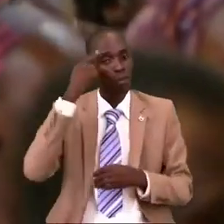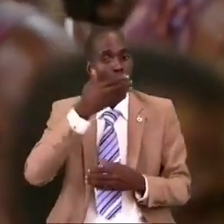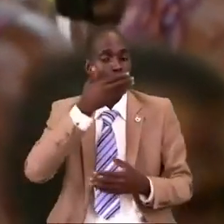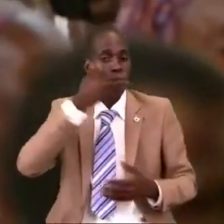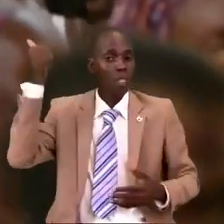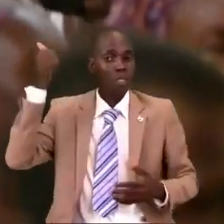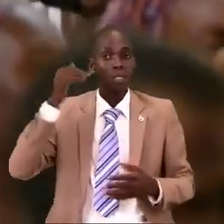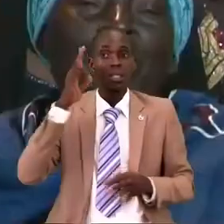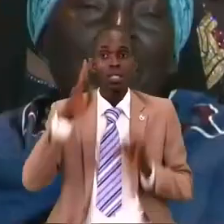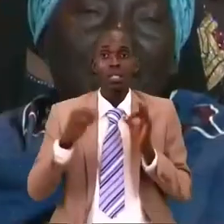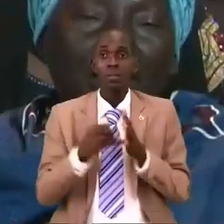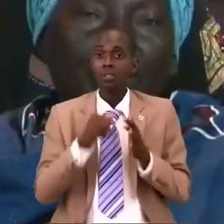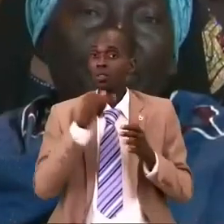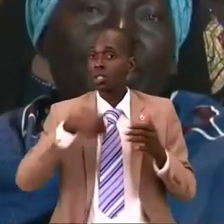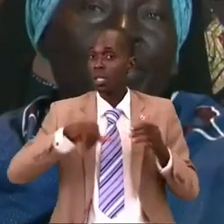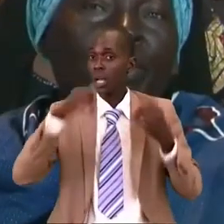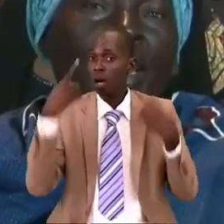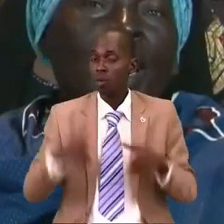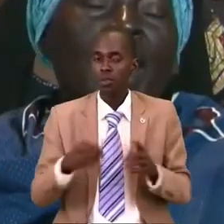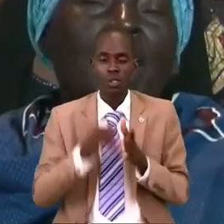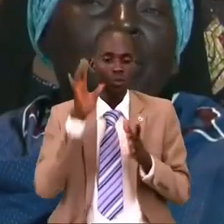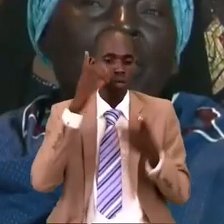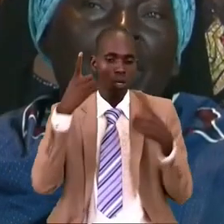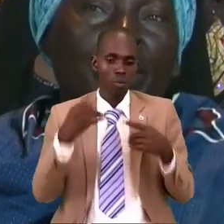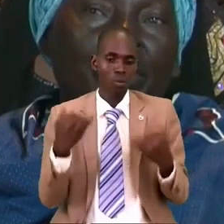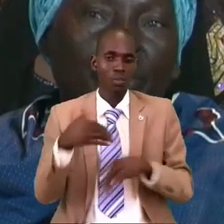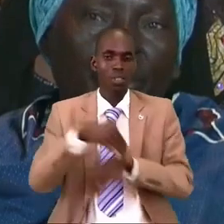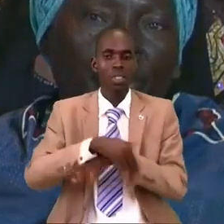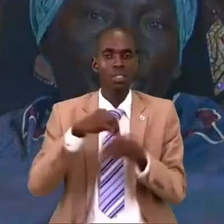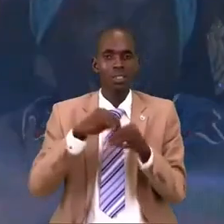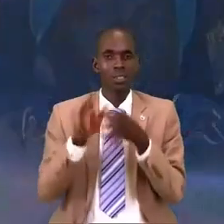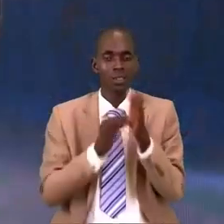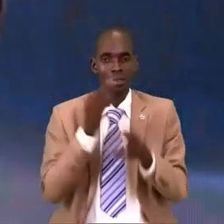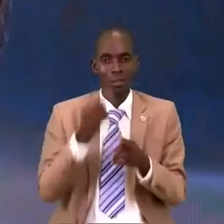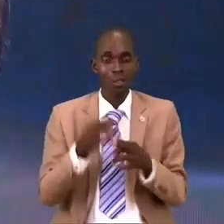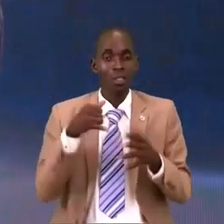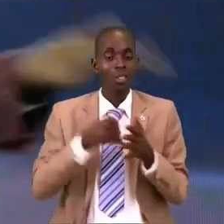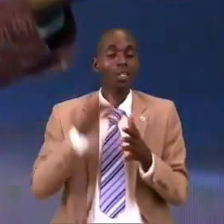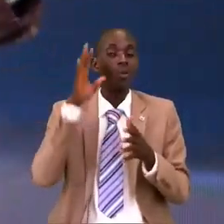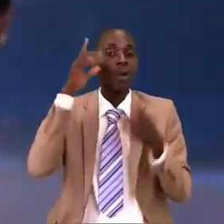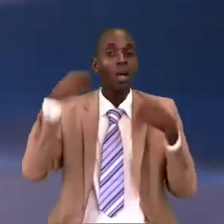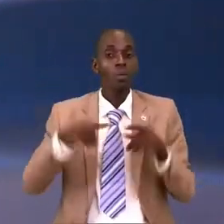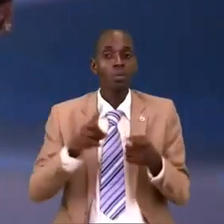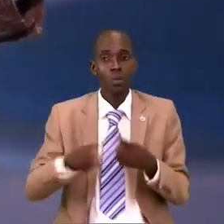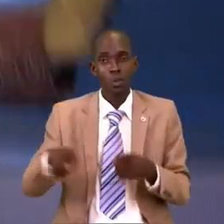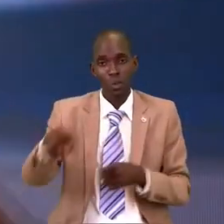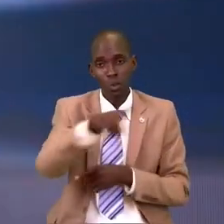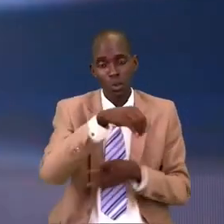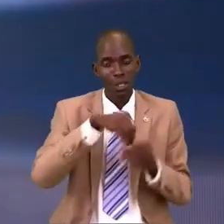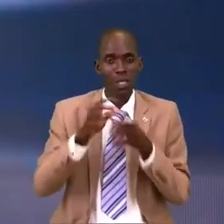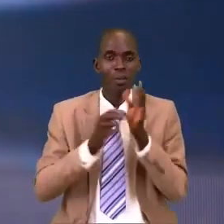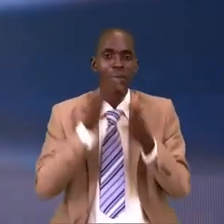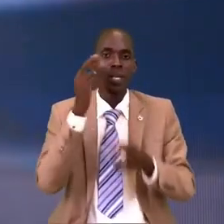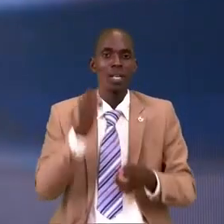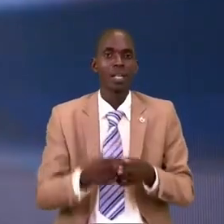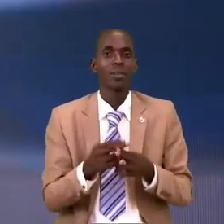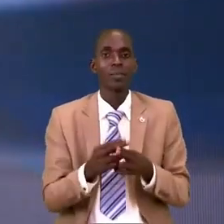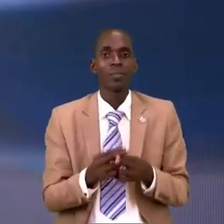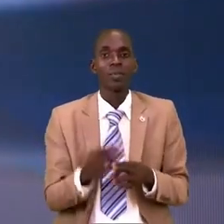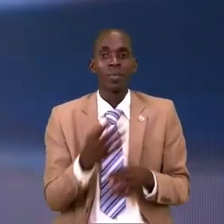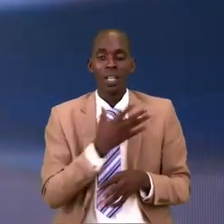you, and to you, that mercy of God will operate in every